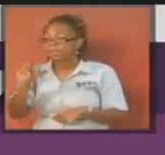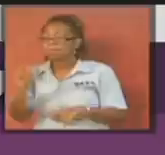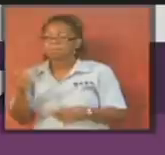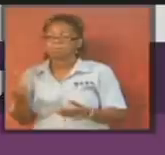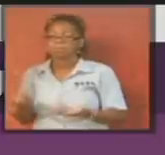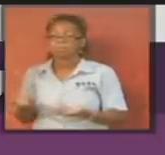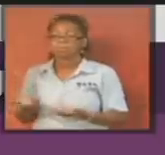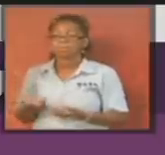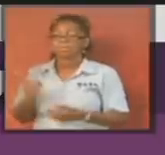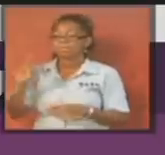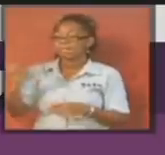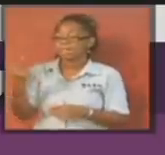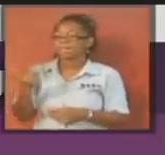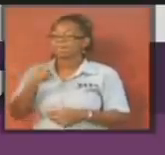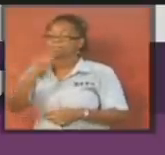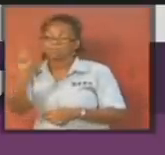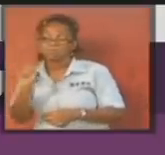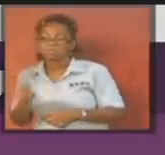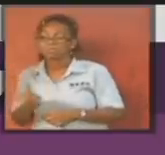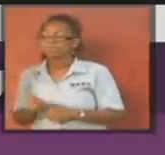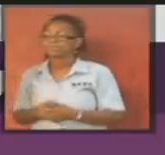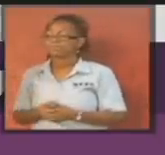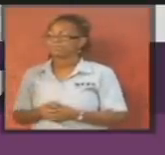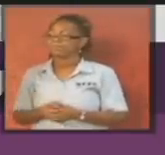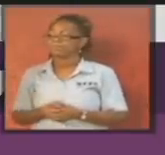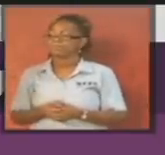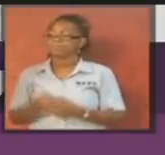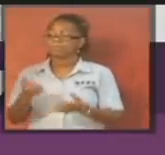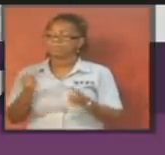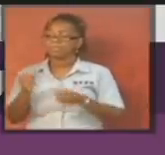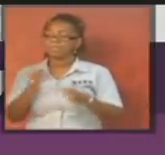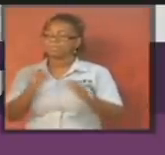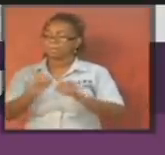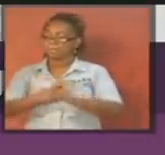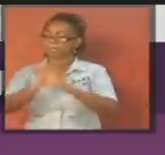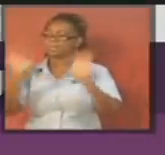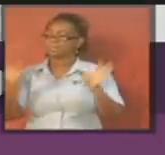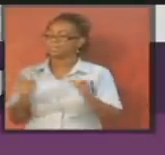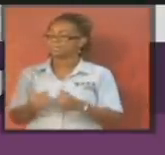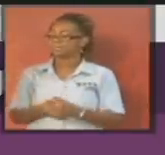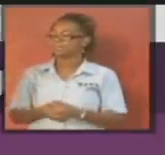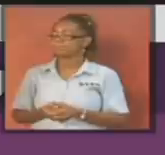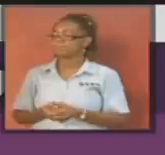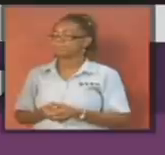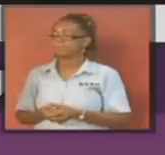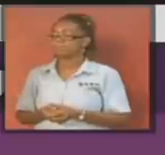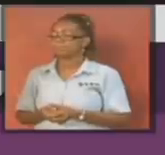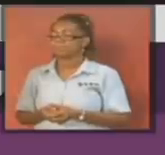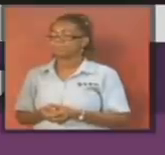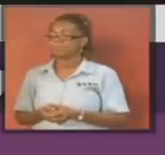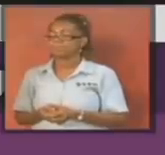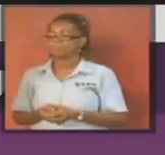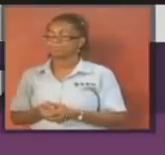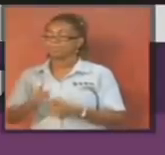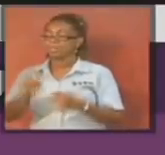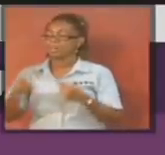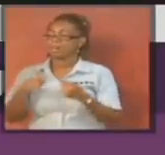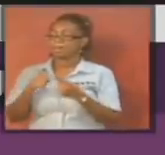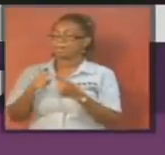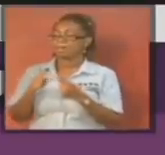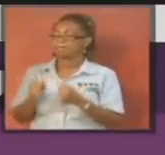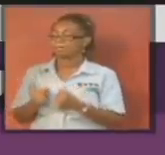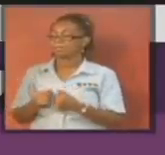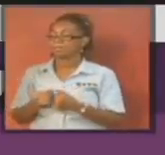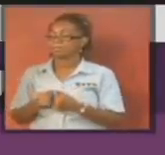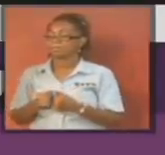answer. I'd just like some clarification on how exactly dentists, veterinarians,